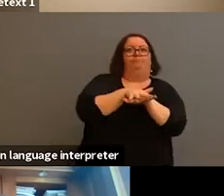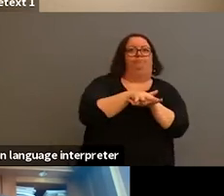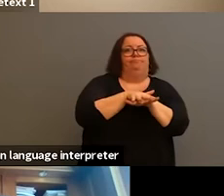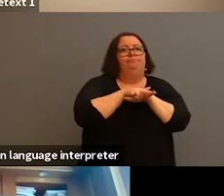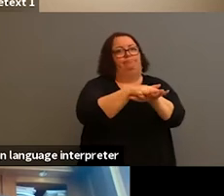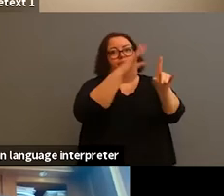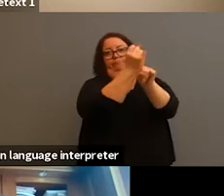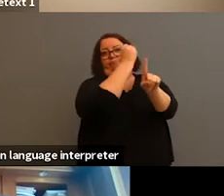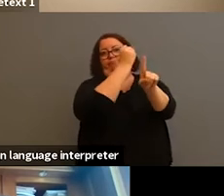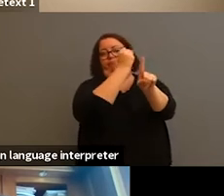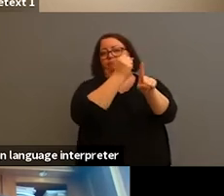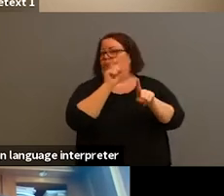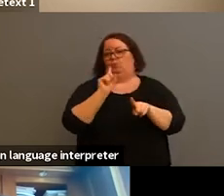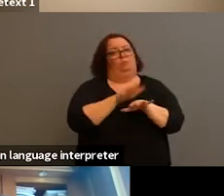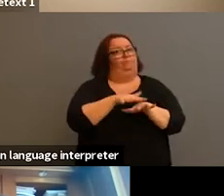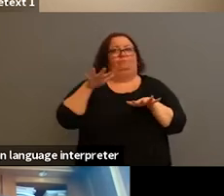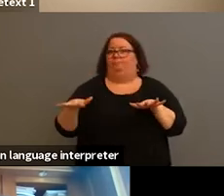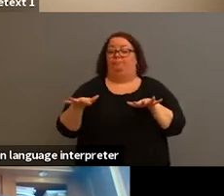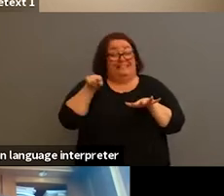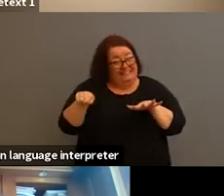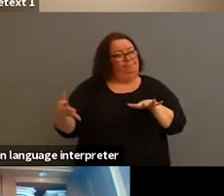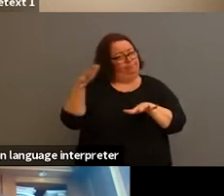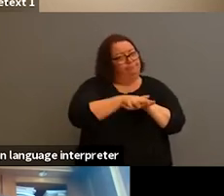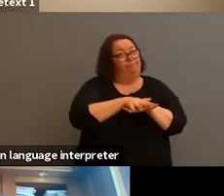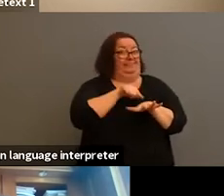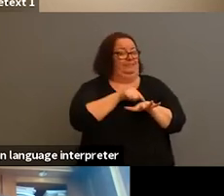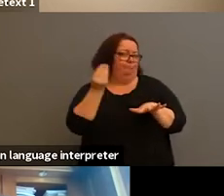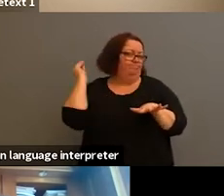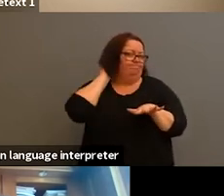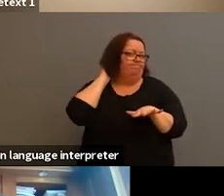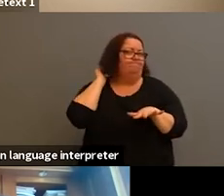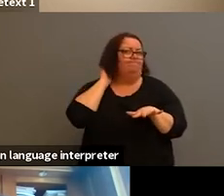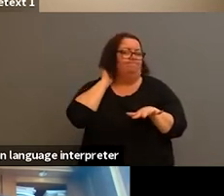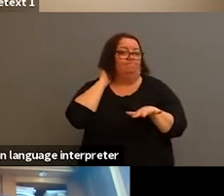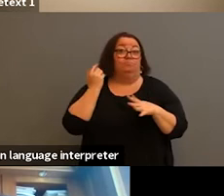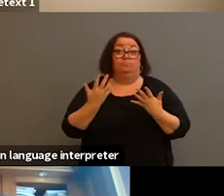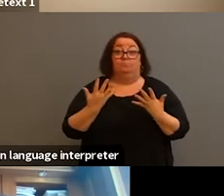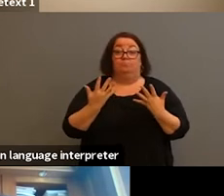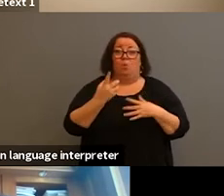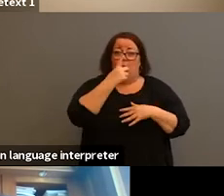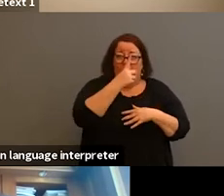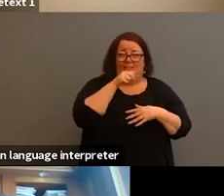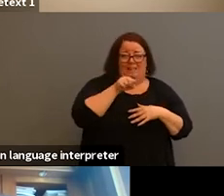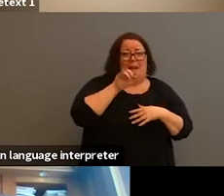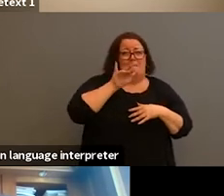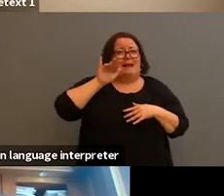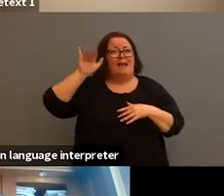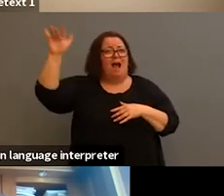this is because there are more than 1 billion persons with disabilities in the world. And if